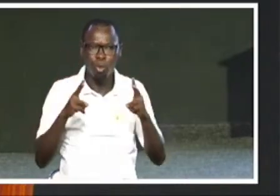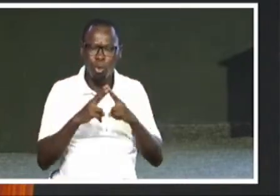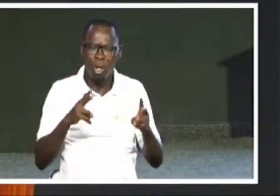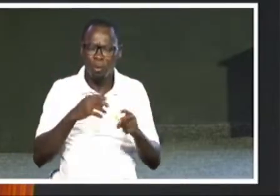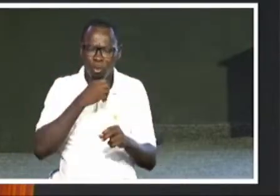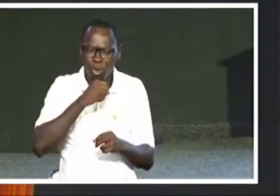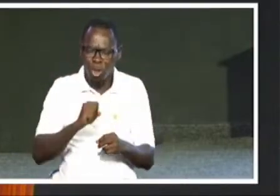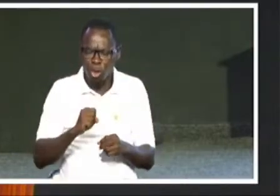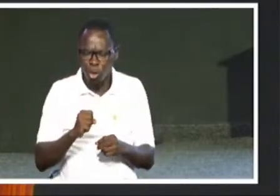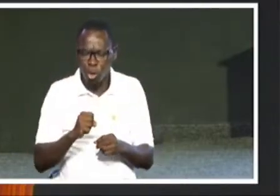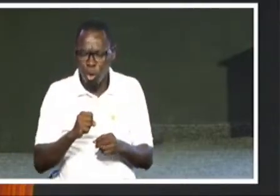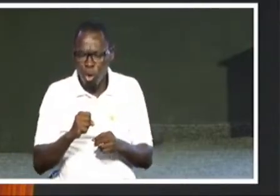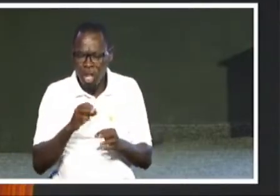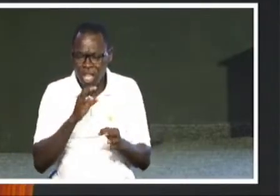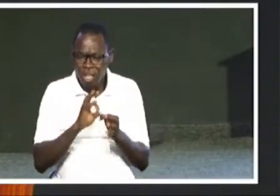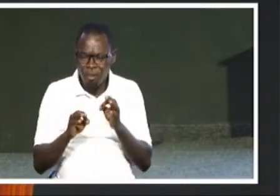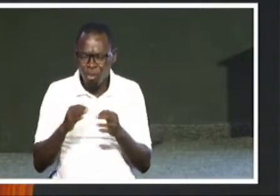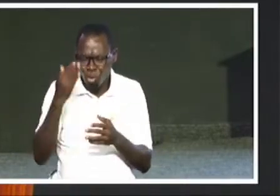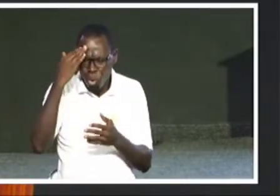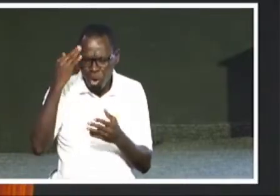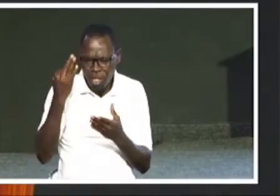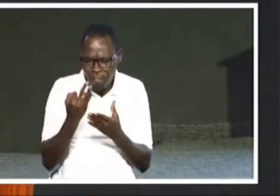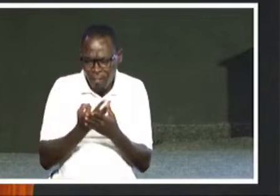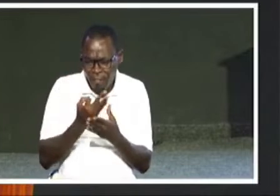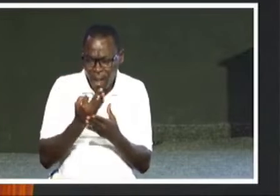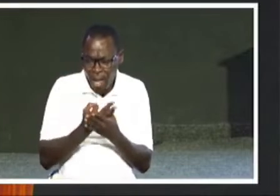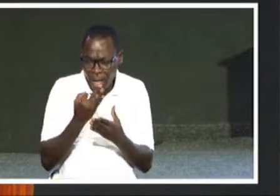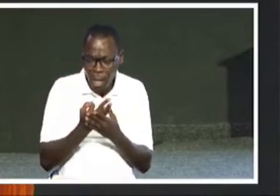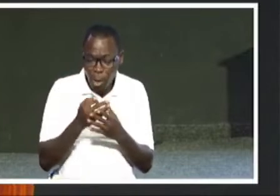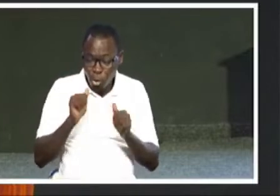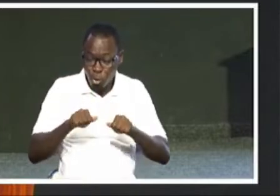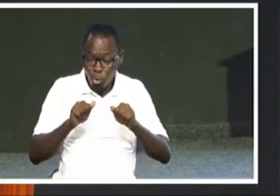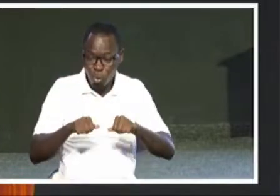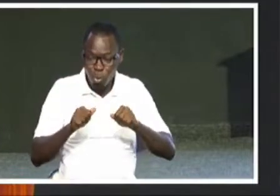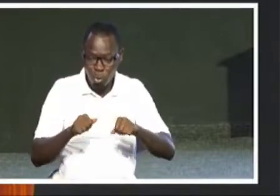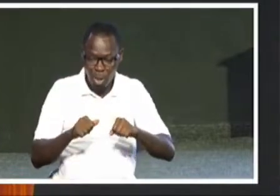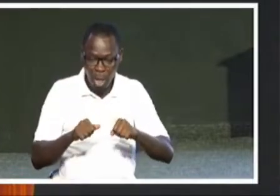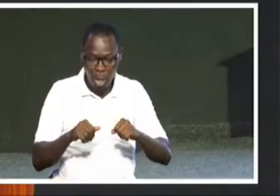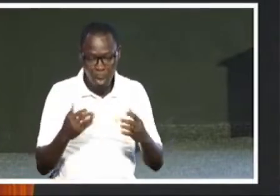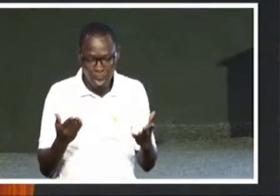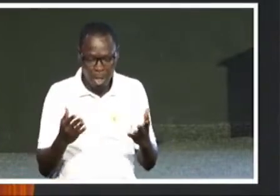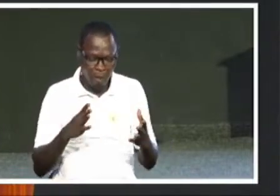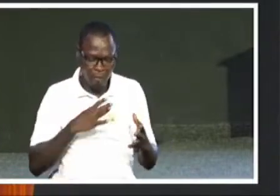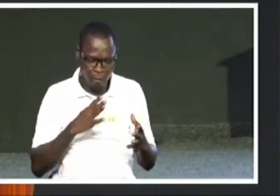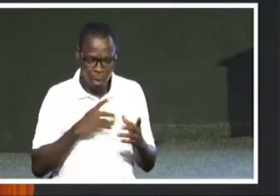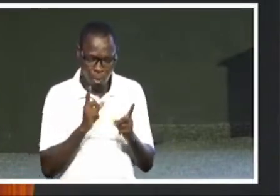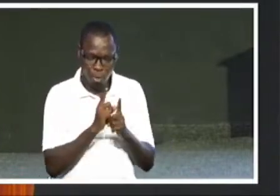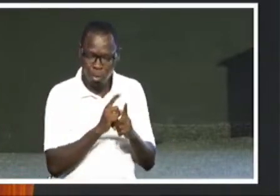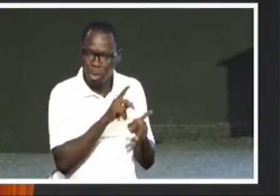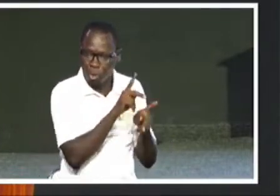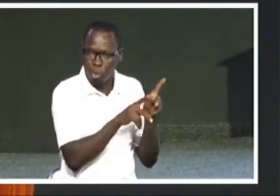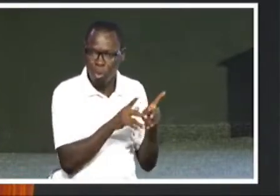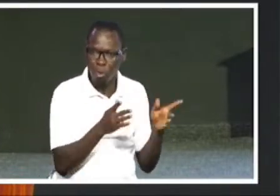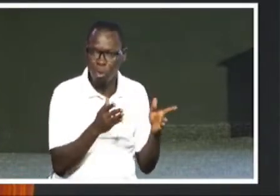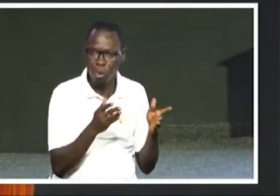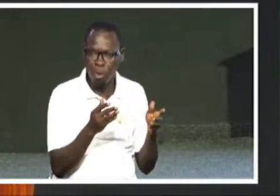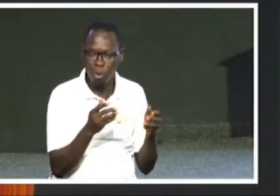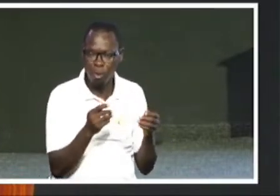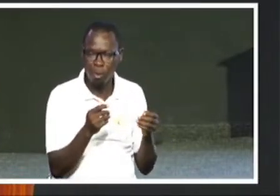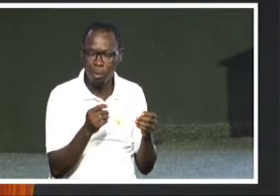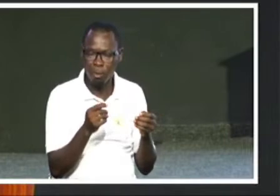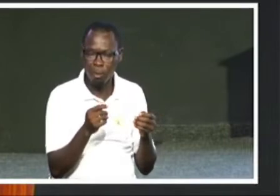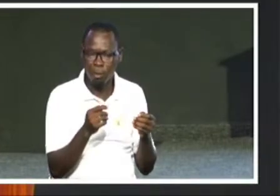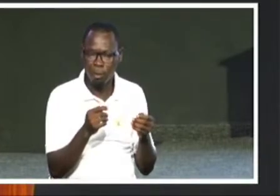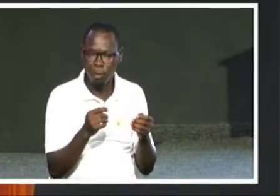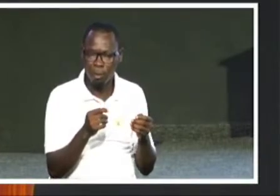it. If you know that it's finance, at least study online, finance for non-finance people. So you are not so lost when people are